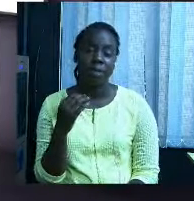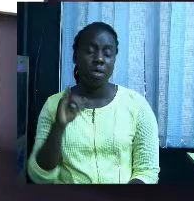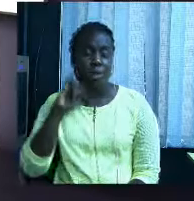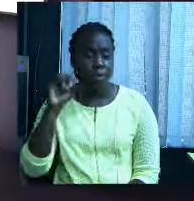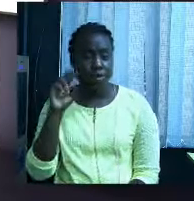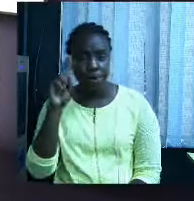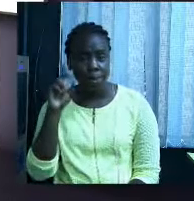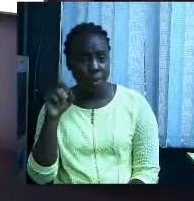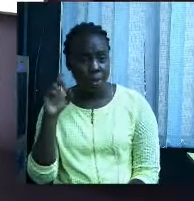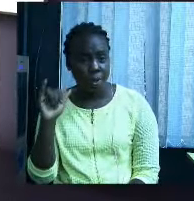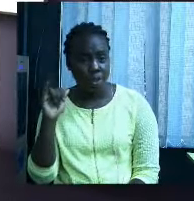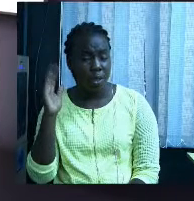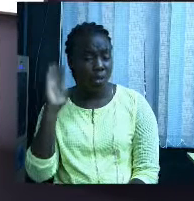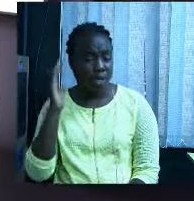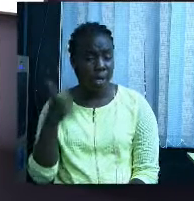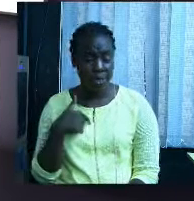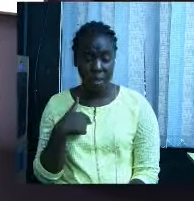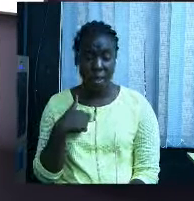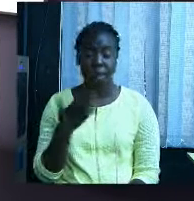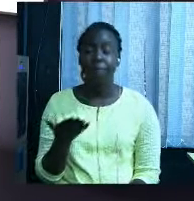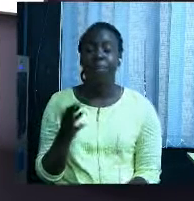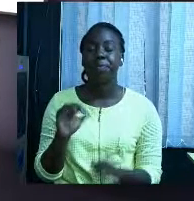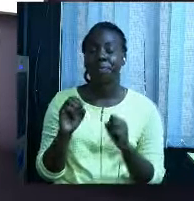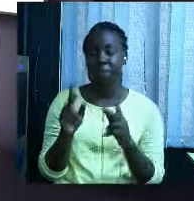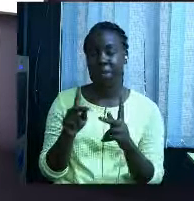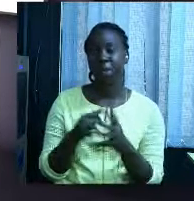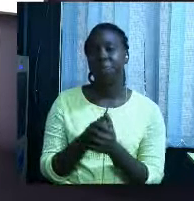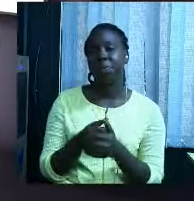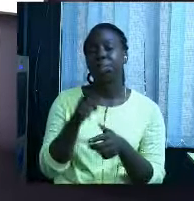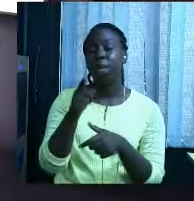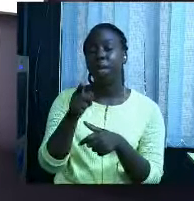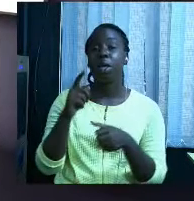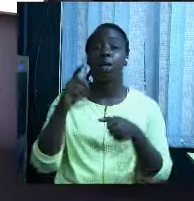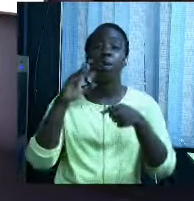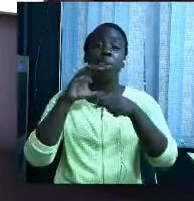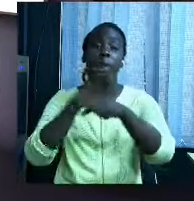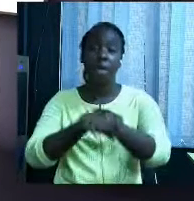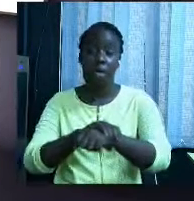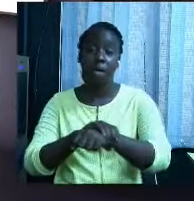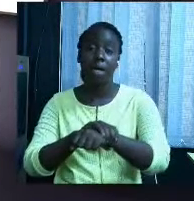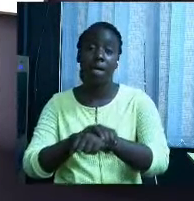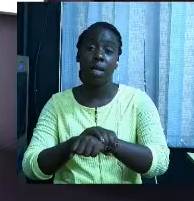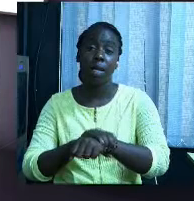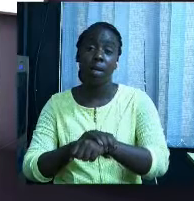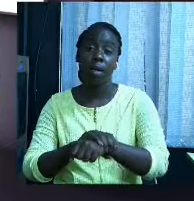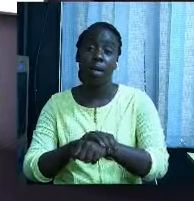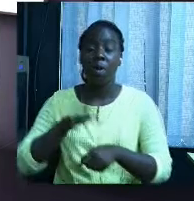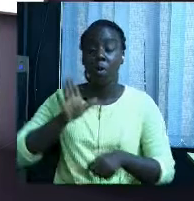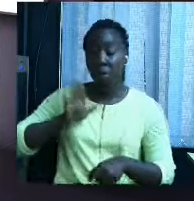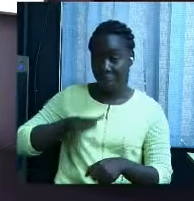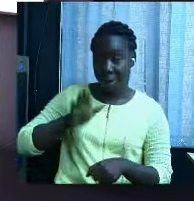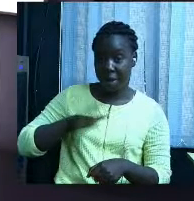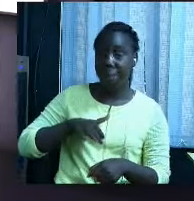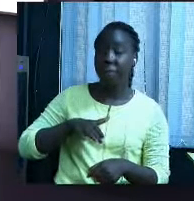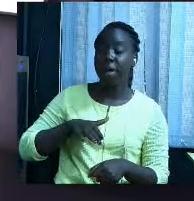Judy, are we good? And so you find that even the women,